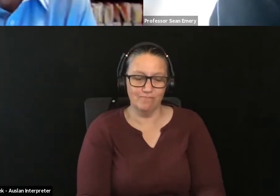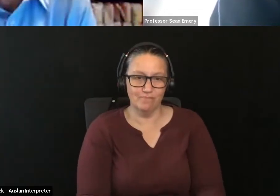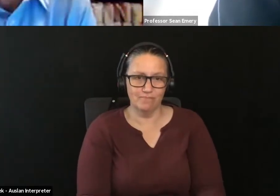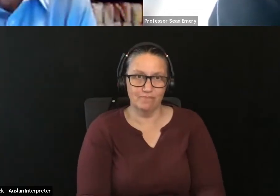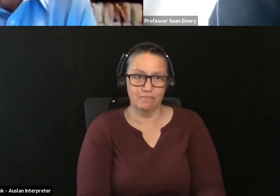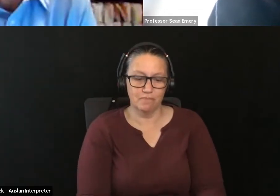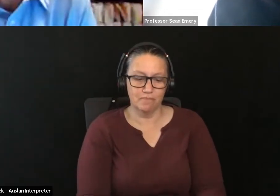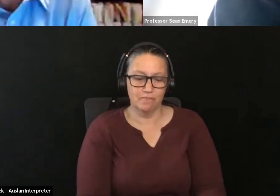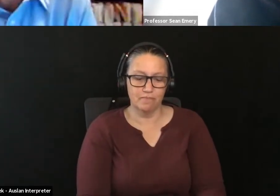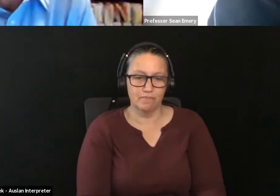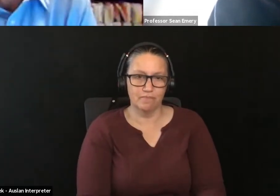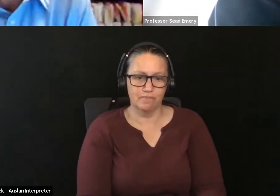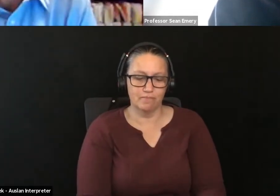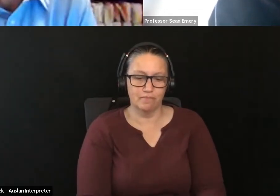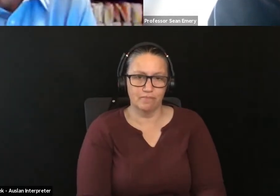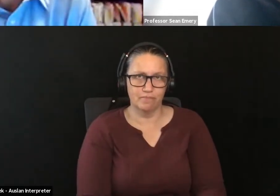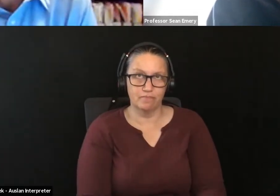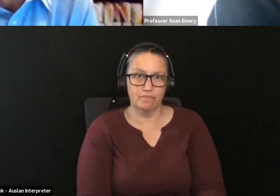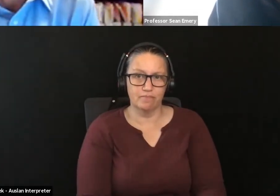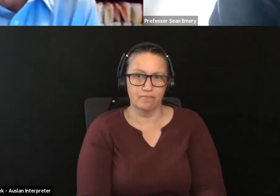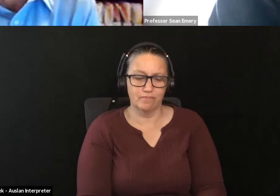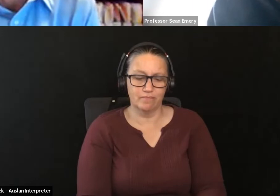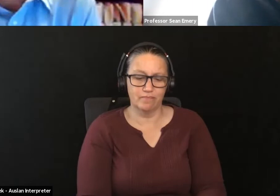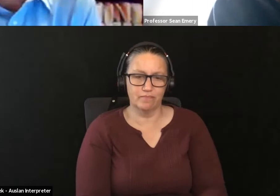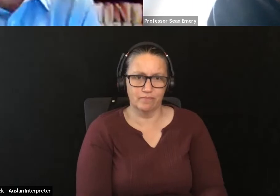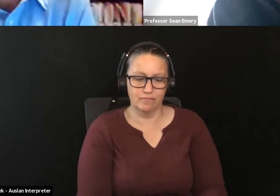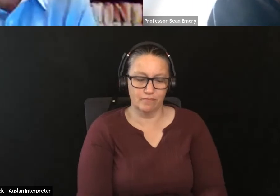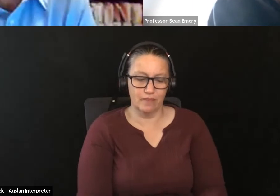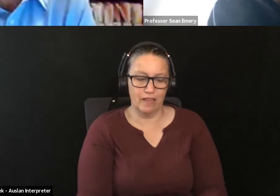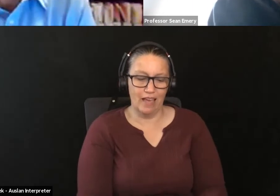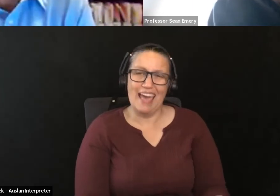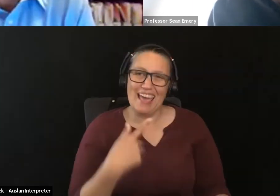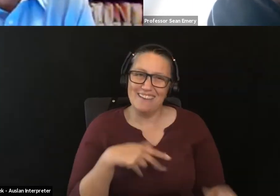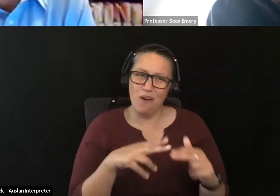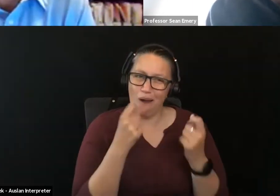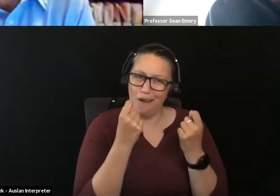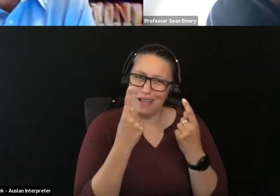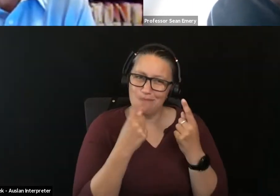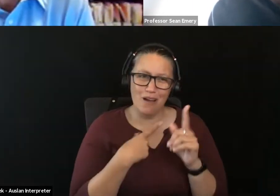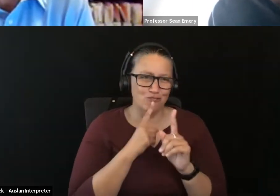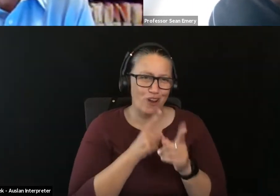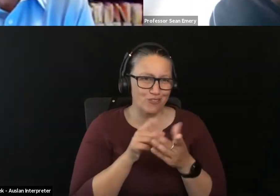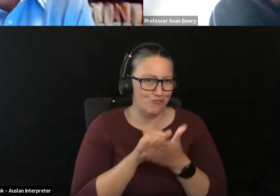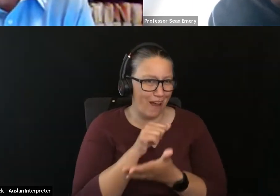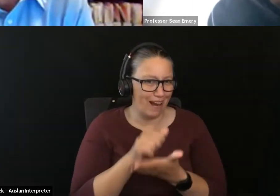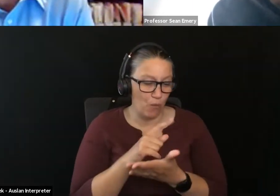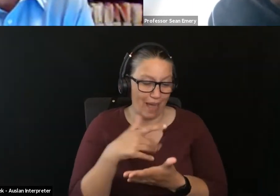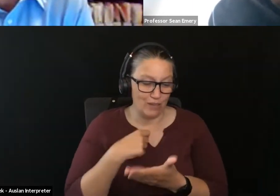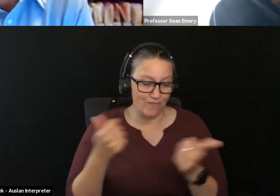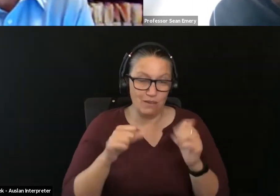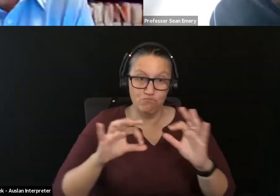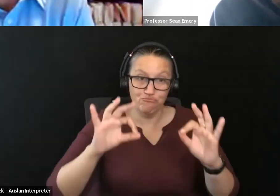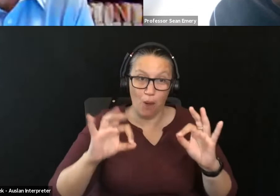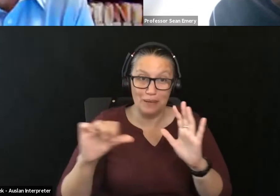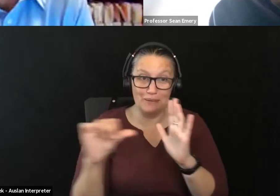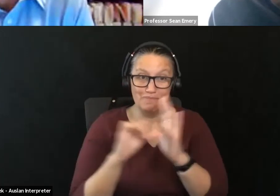David, thank you. Now, if I understand my instructions from the Politburo correctly, we were to finish promptly at 10